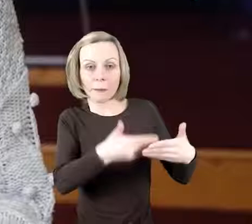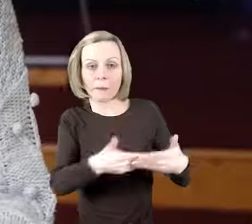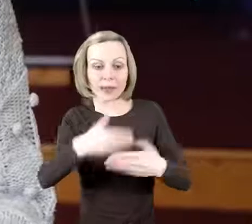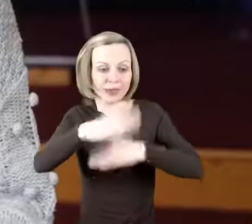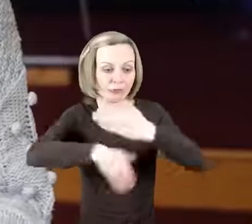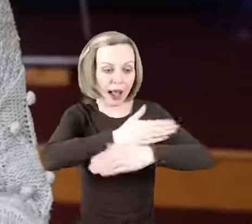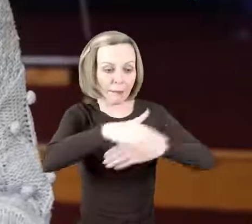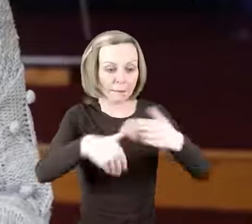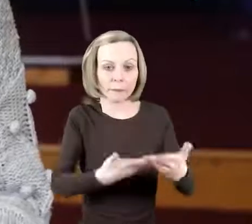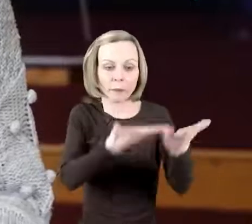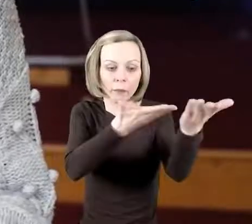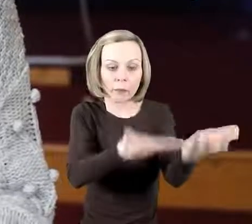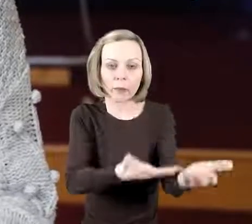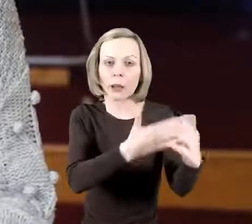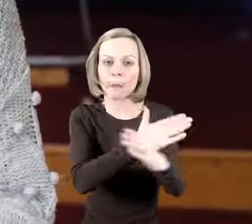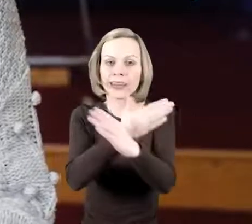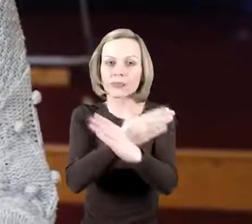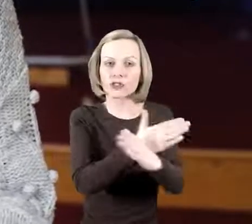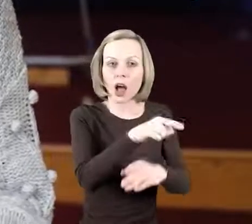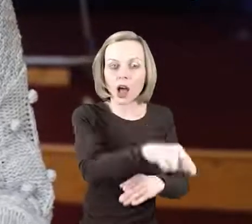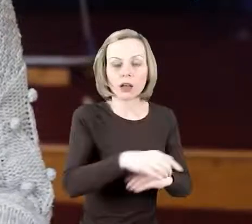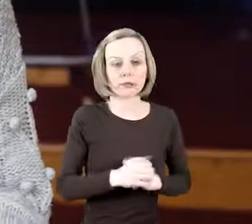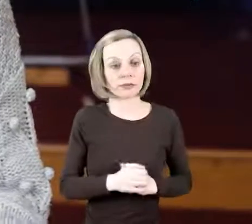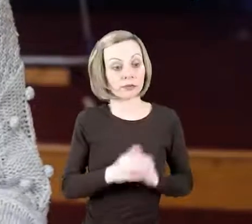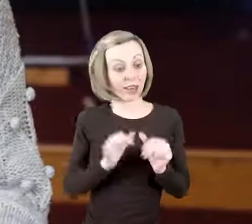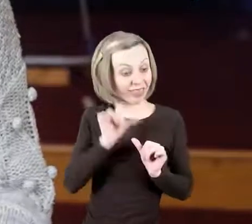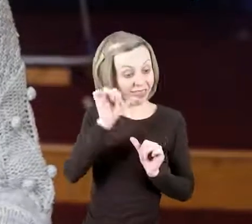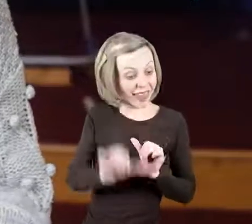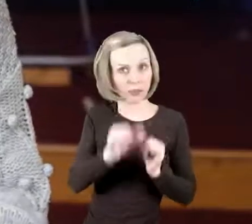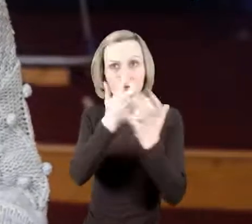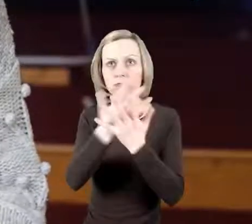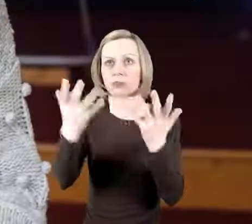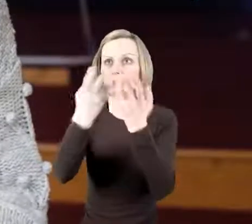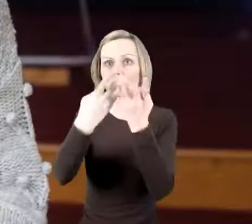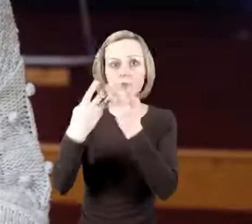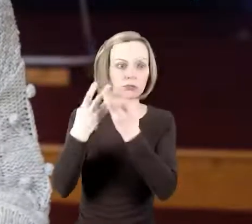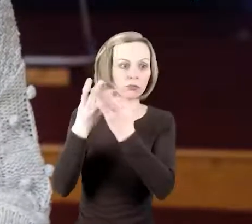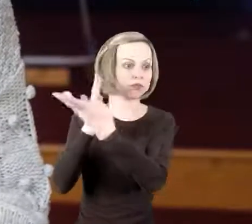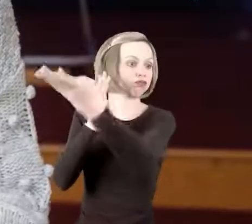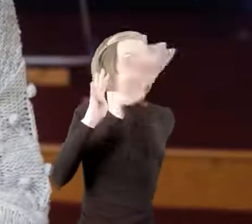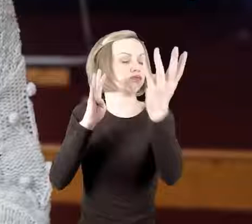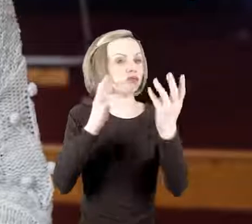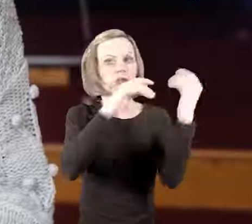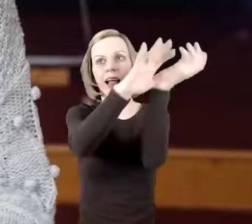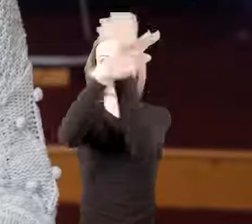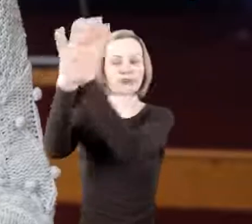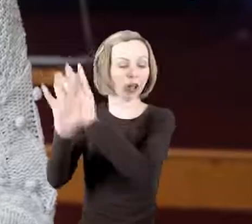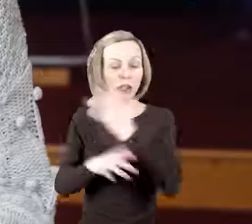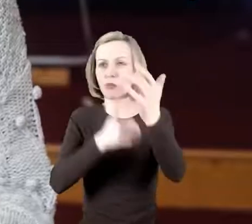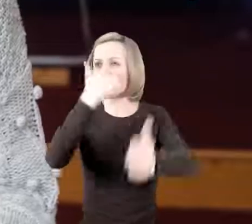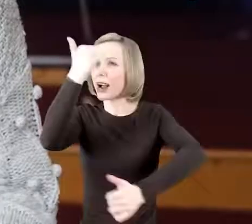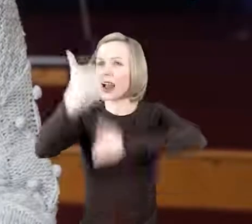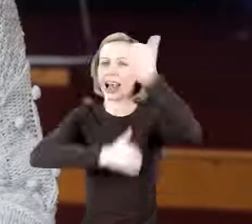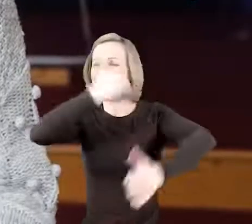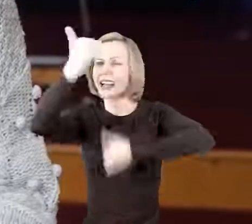find a baby wrapped in cloths and lying in a manger." Suddenly, a great company of the heavenly host appeared with the angel,